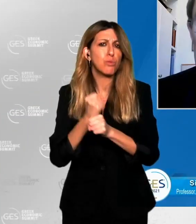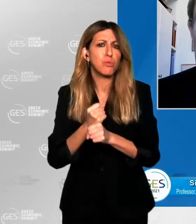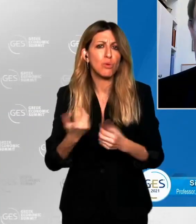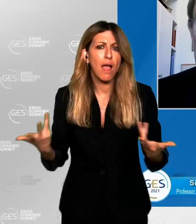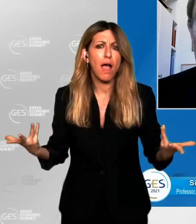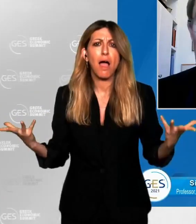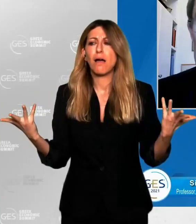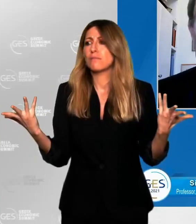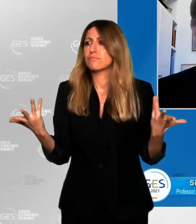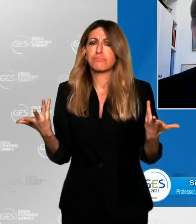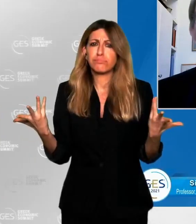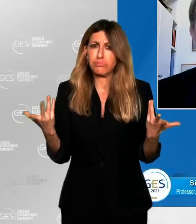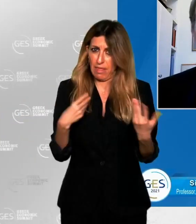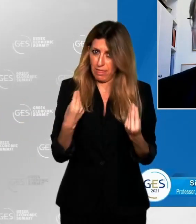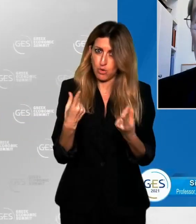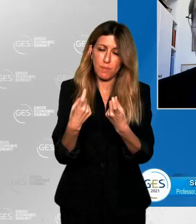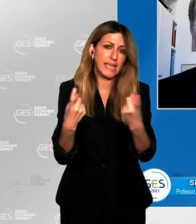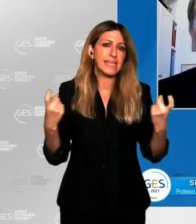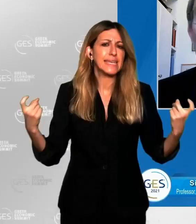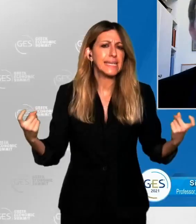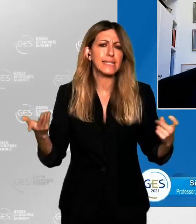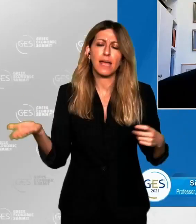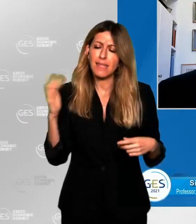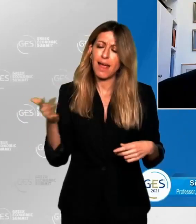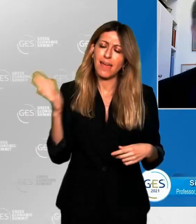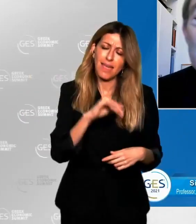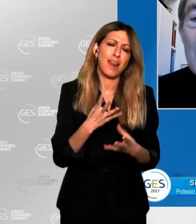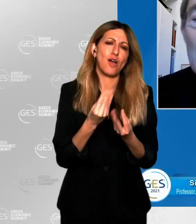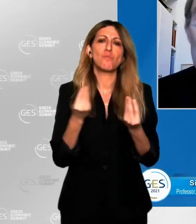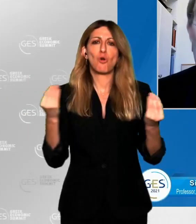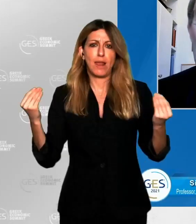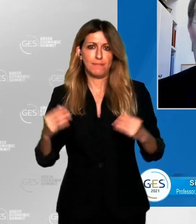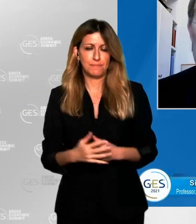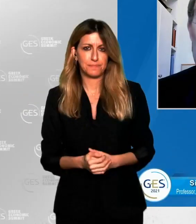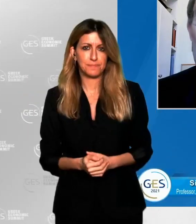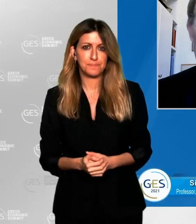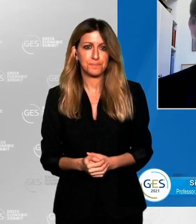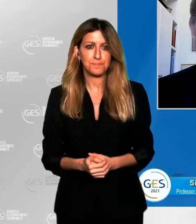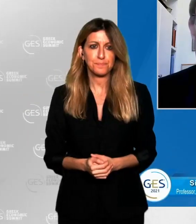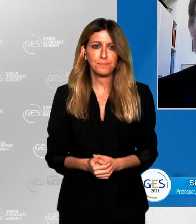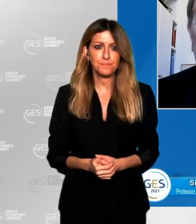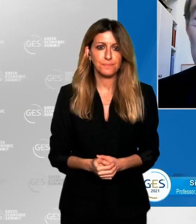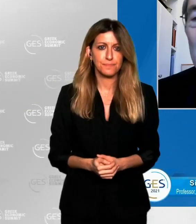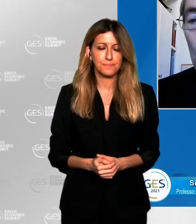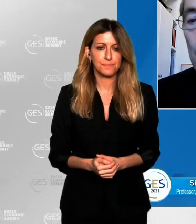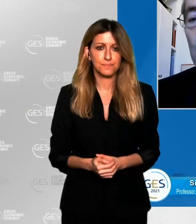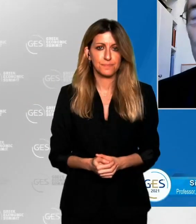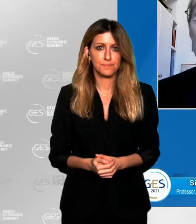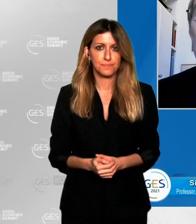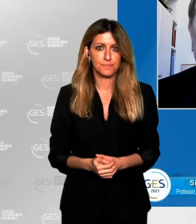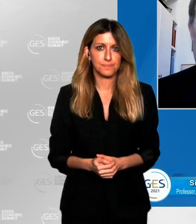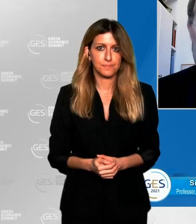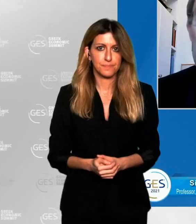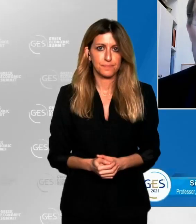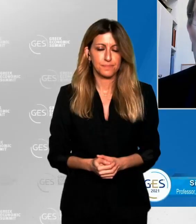government policy. Now, Our recent report on the Greek economy that was